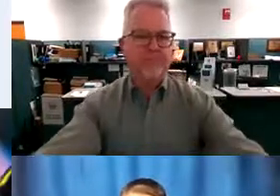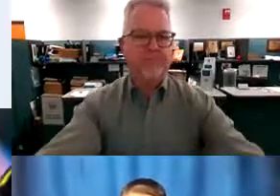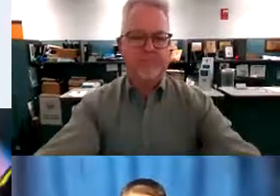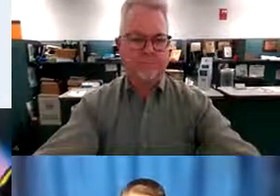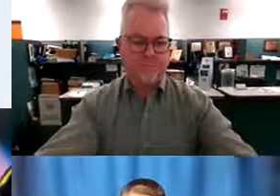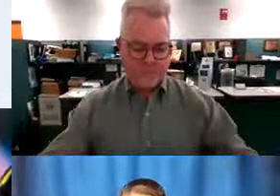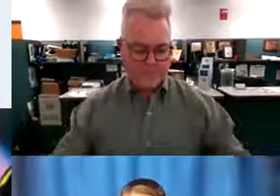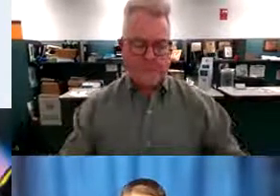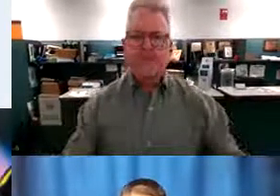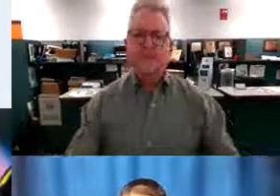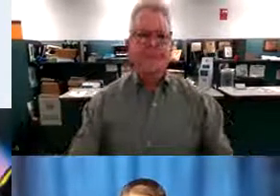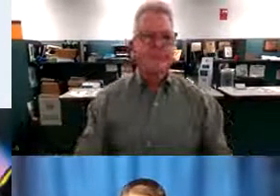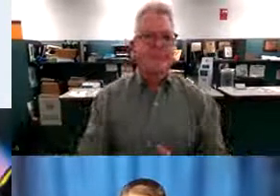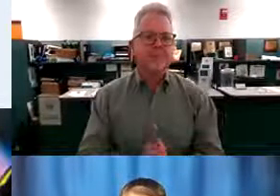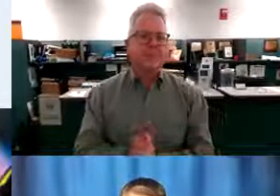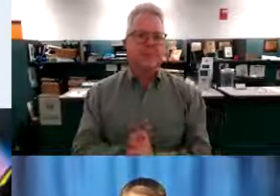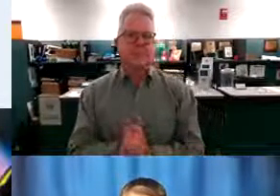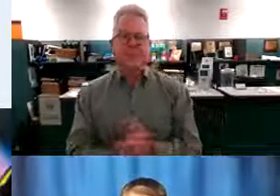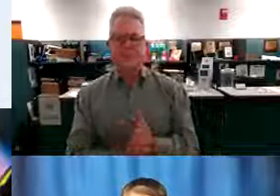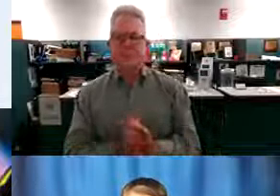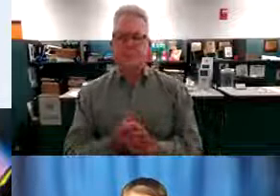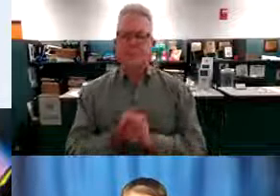Just 1 second, let me get this set up.